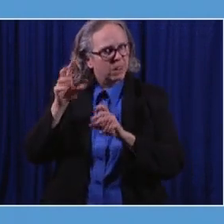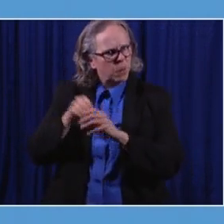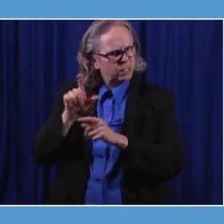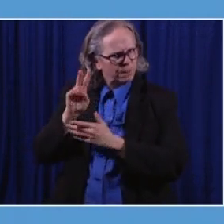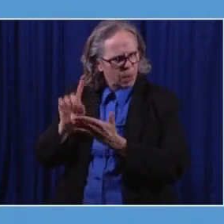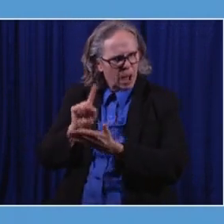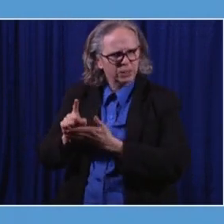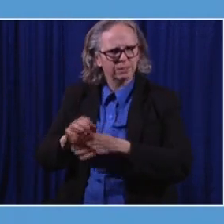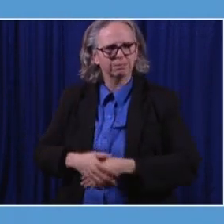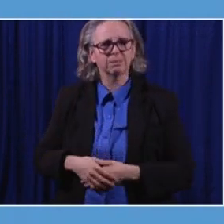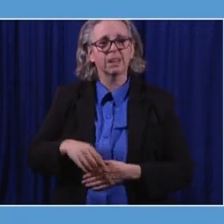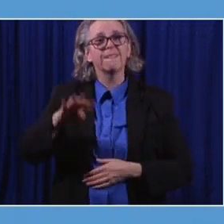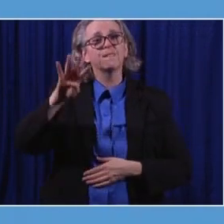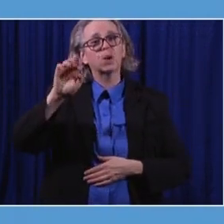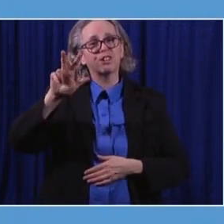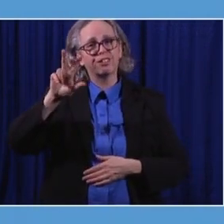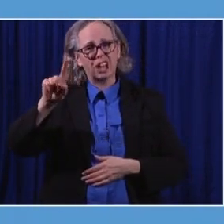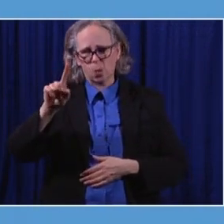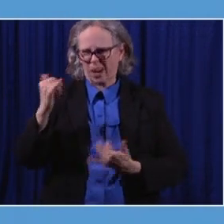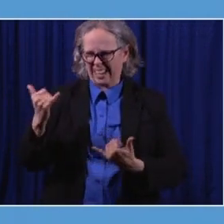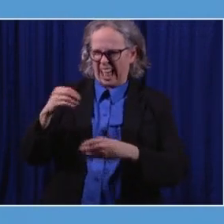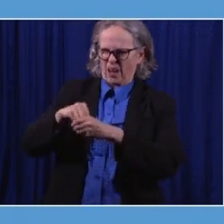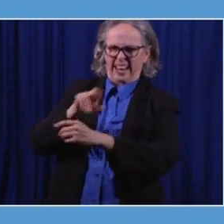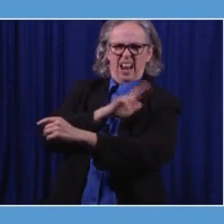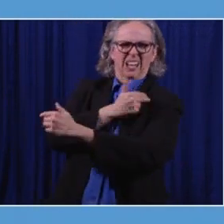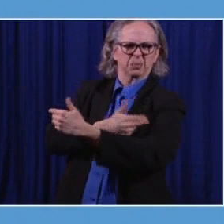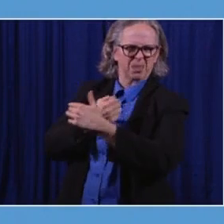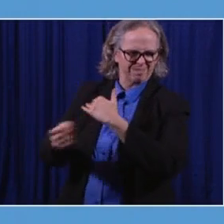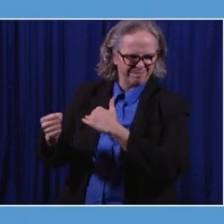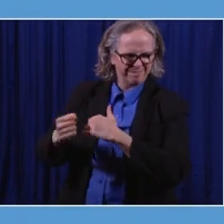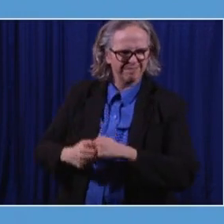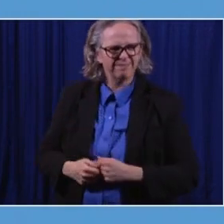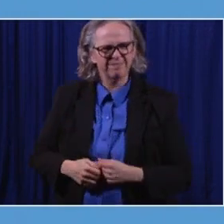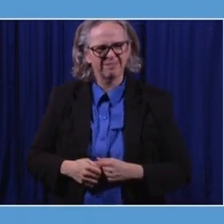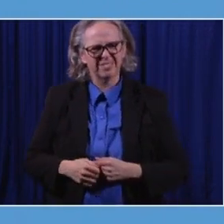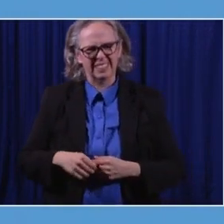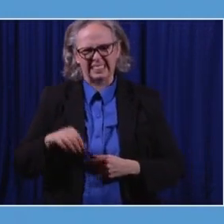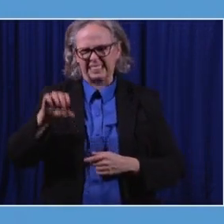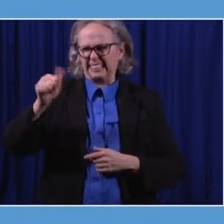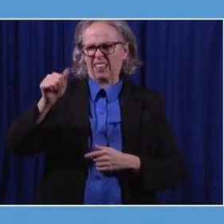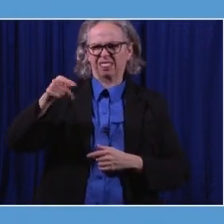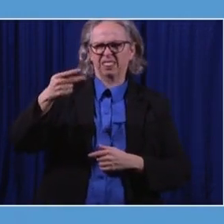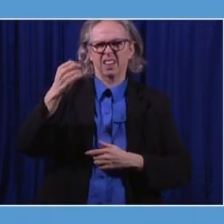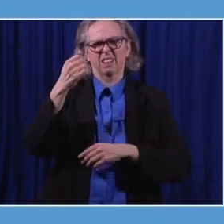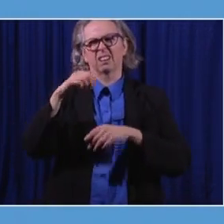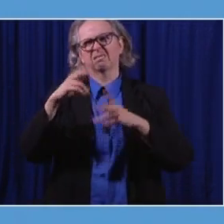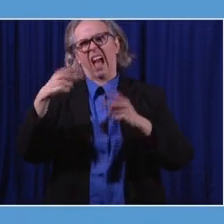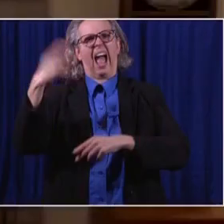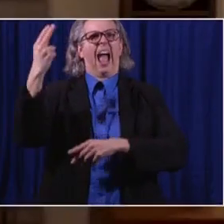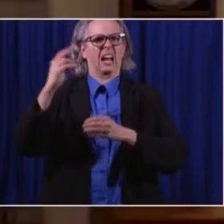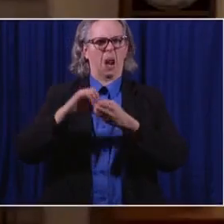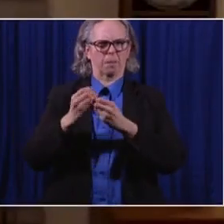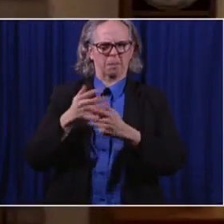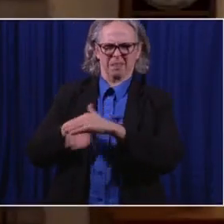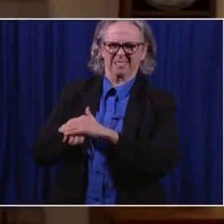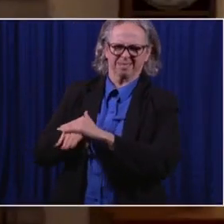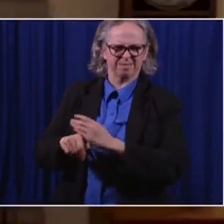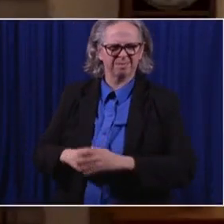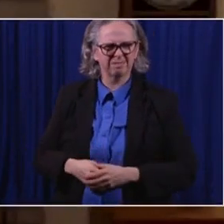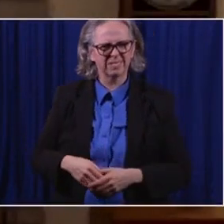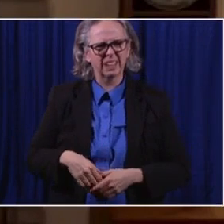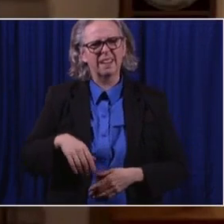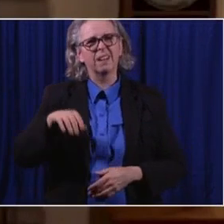431 new hospitalizations reported. That is the 10th highest of the pandemic, and 52 new ICU admissions. So while